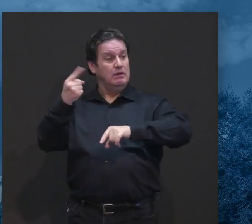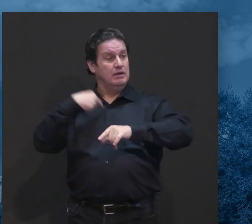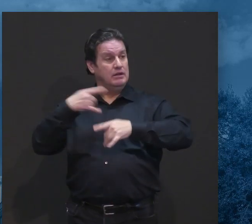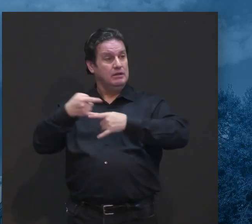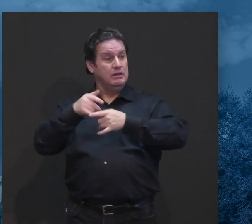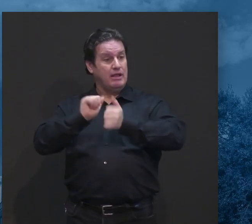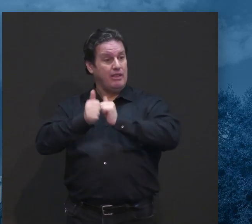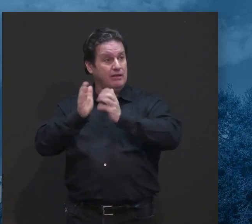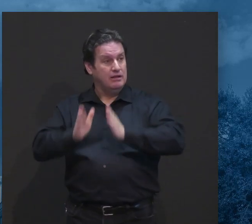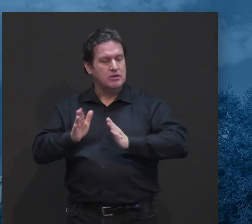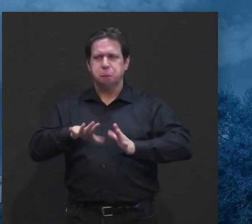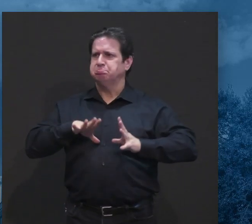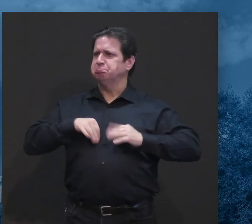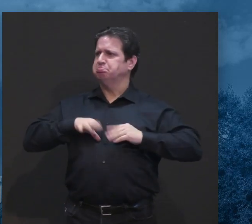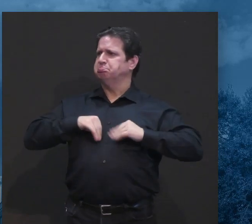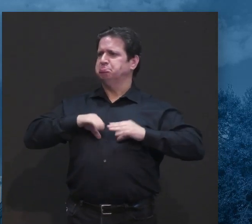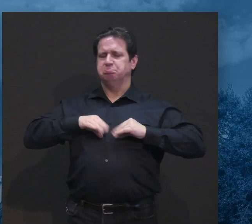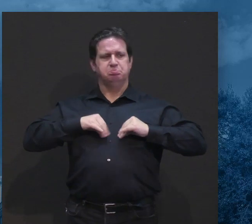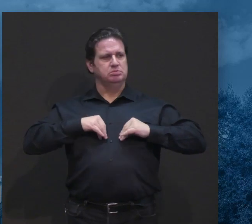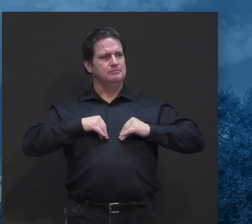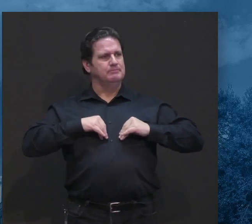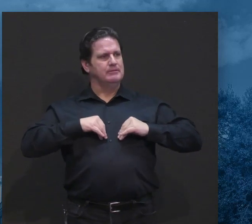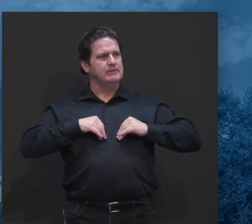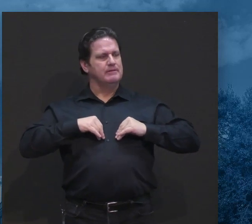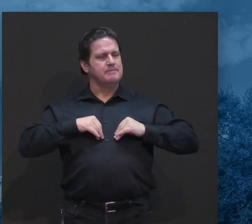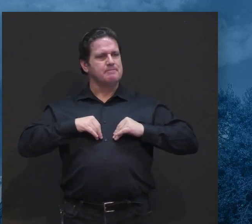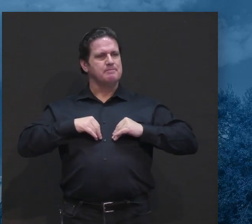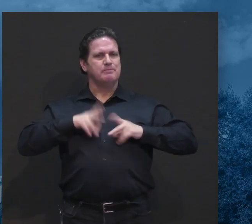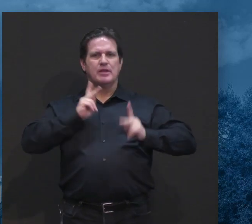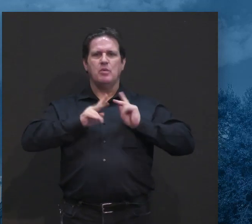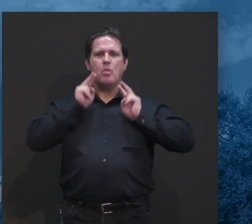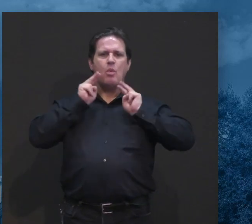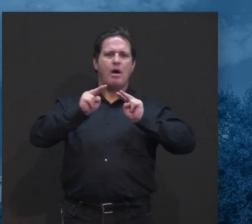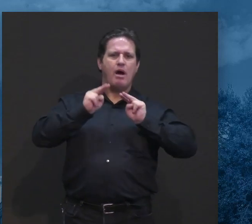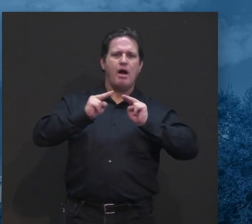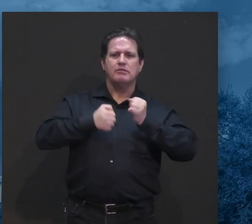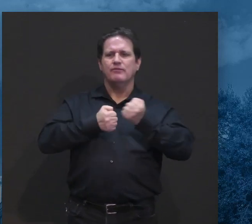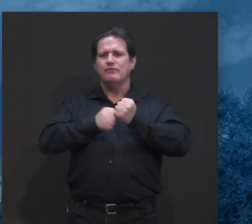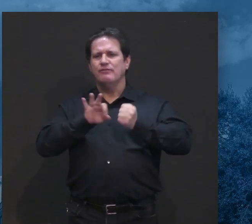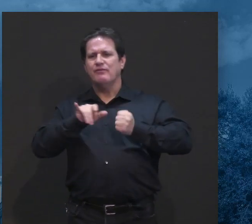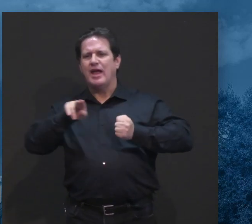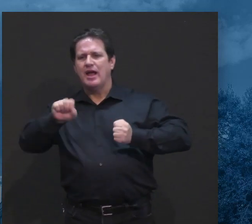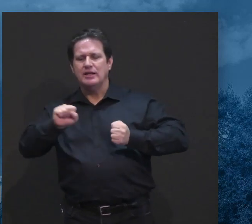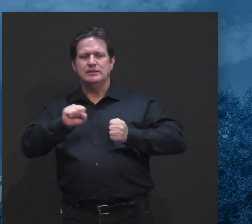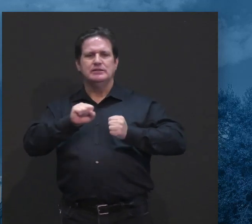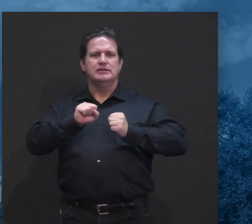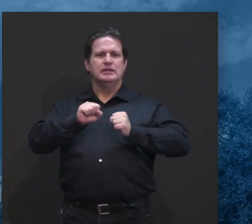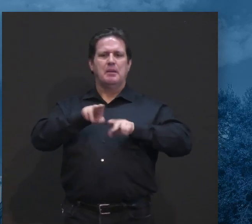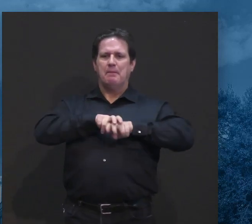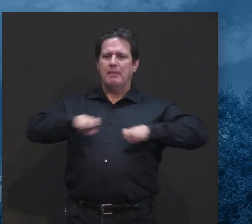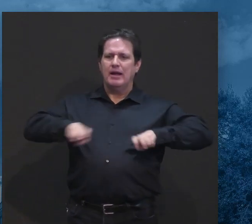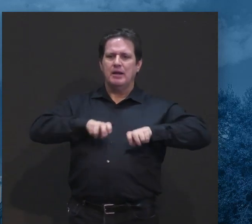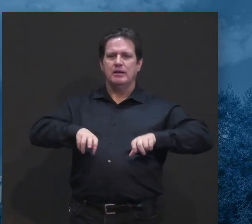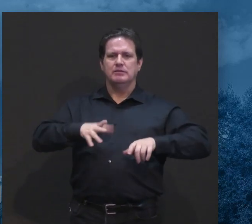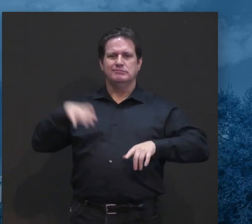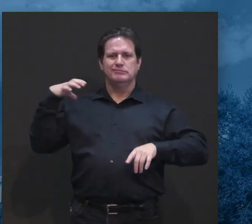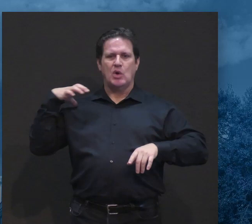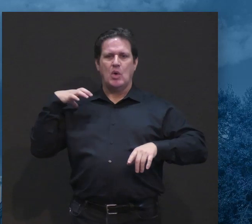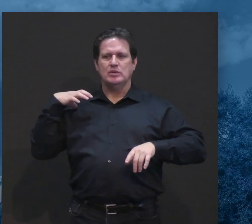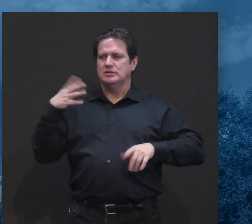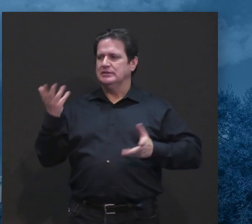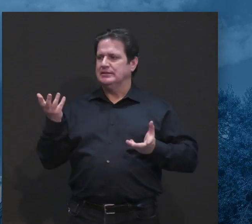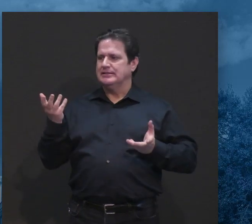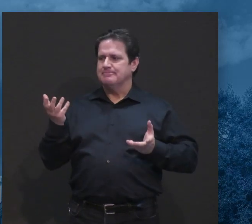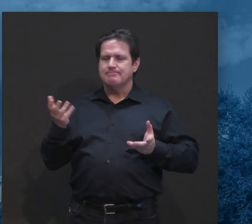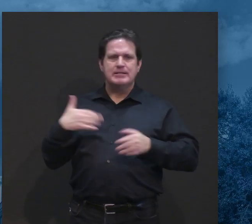couple football games myself, but spectators, fans, activity along the bench, I've seen a lot of coaches that had to